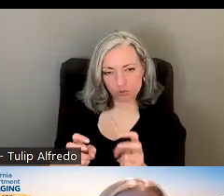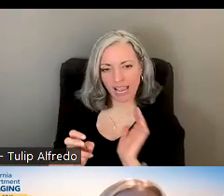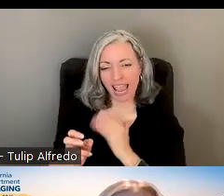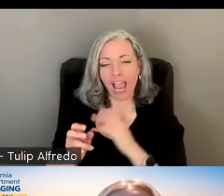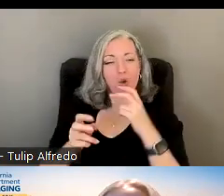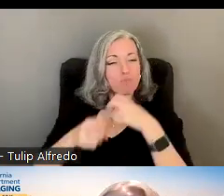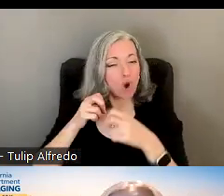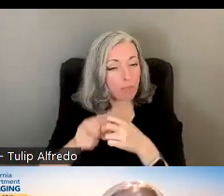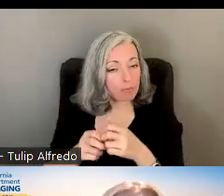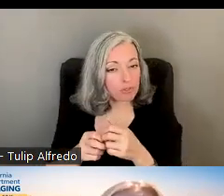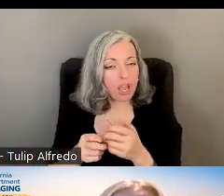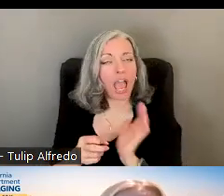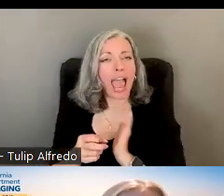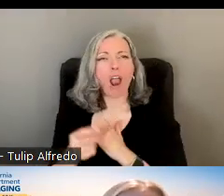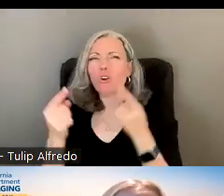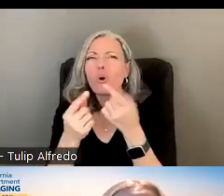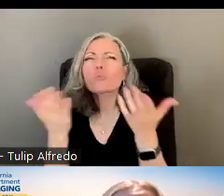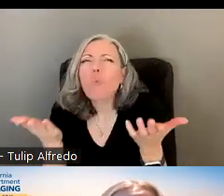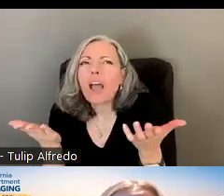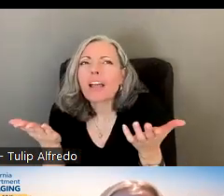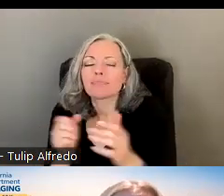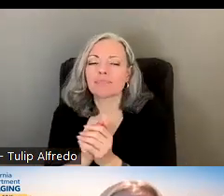want to go? What are some goals and aspirational